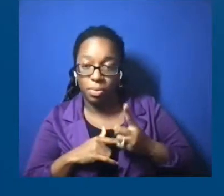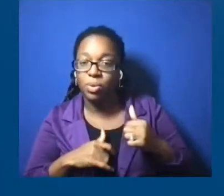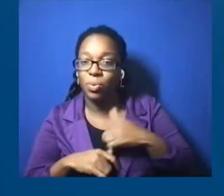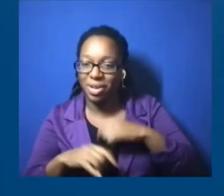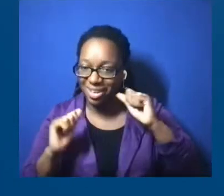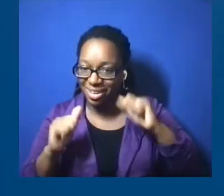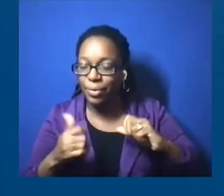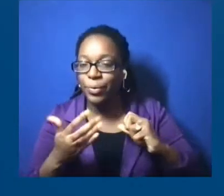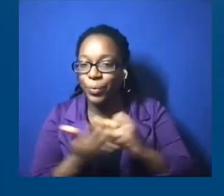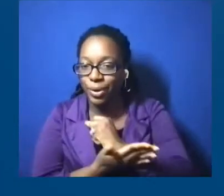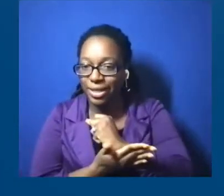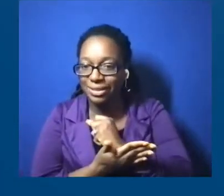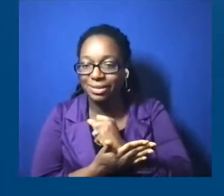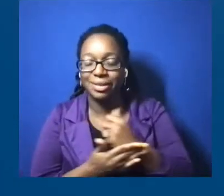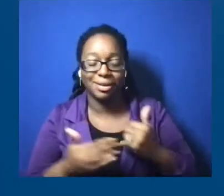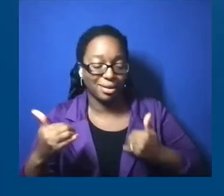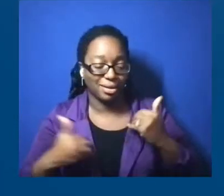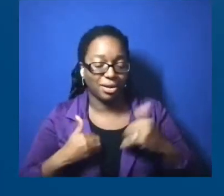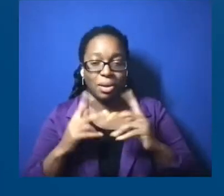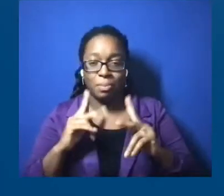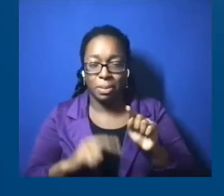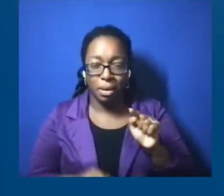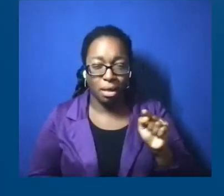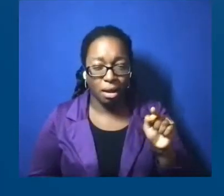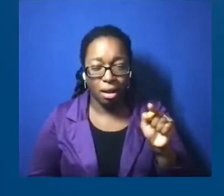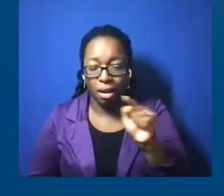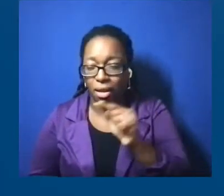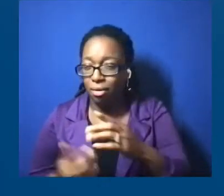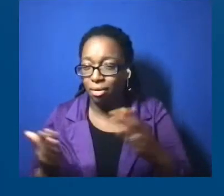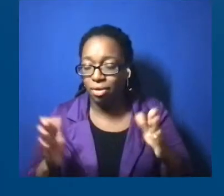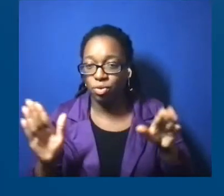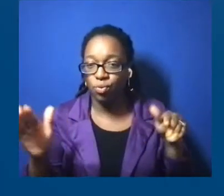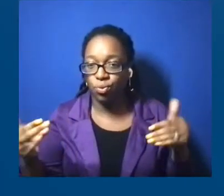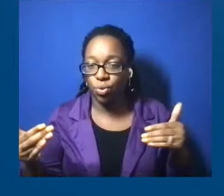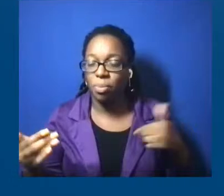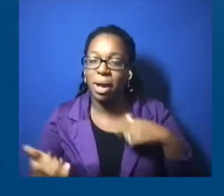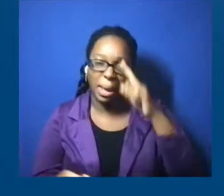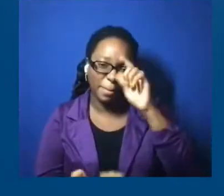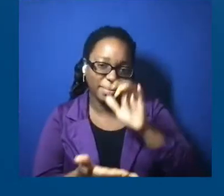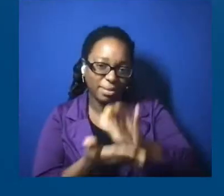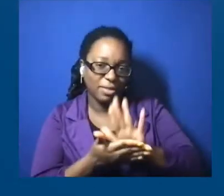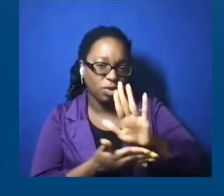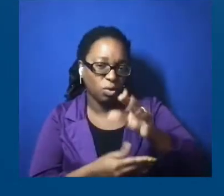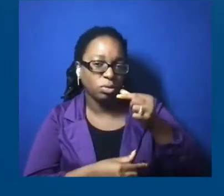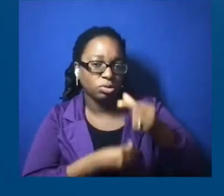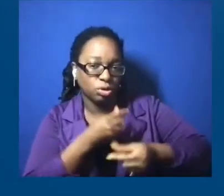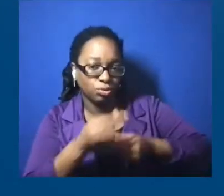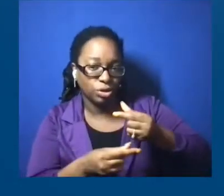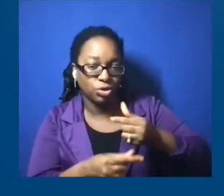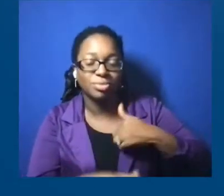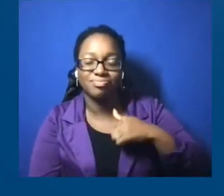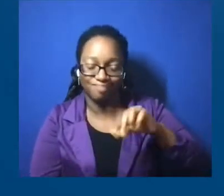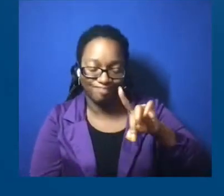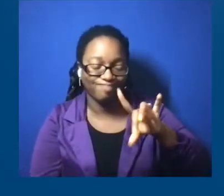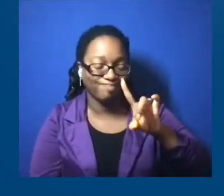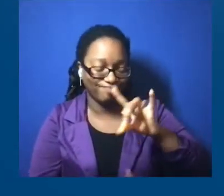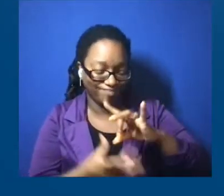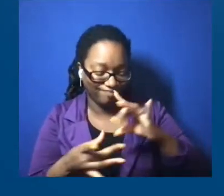people of this nation, all of you in this room, let me say, I've always believed your generation, and I've said this from the beginning, the reason I